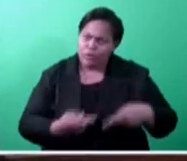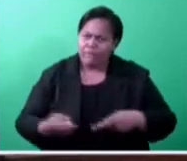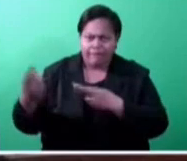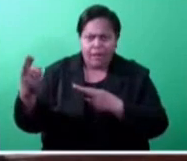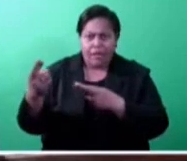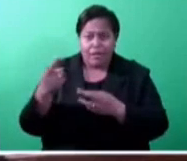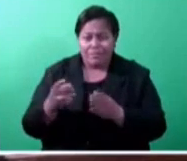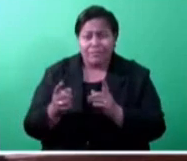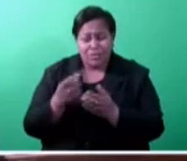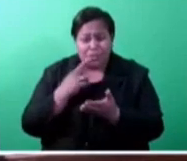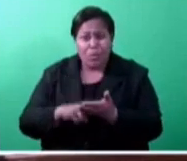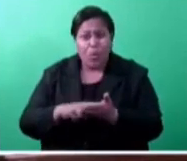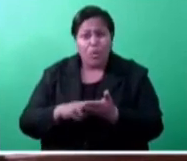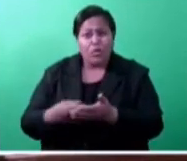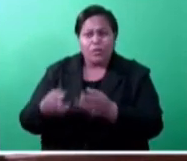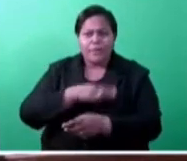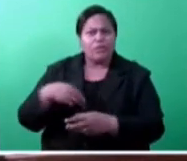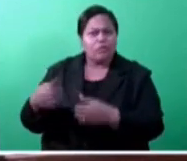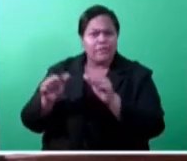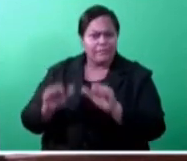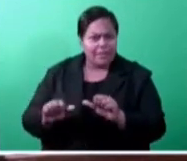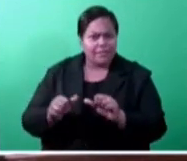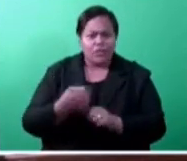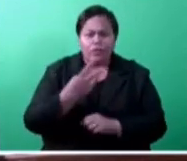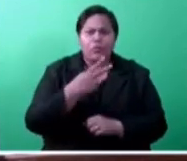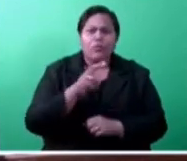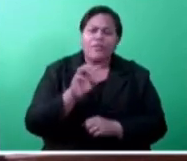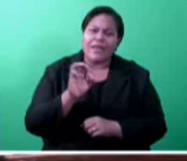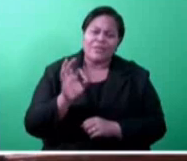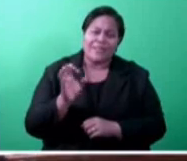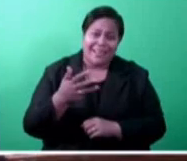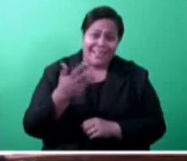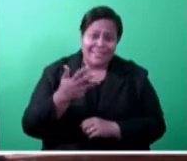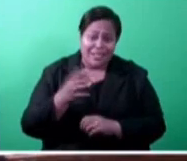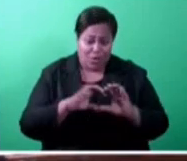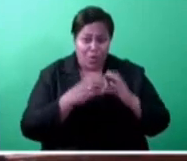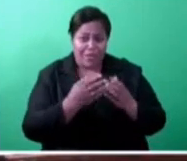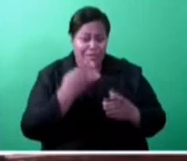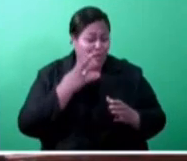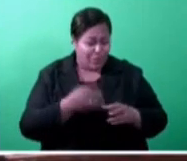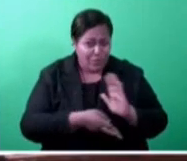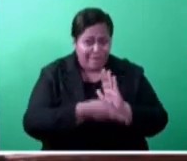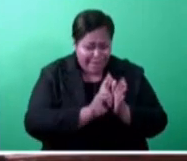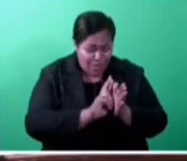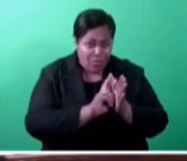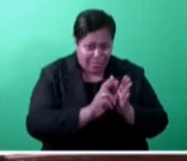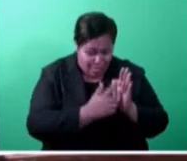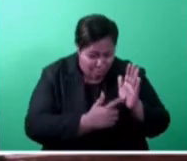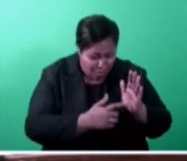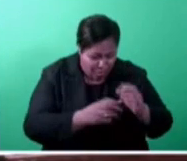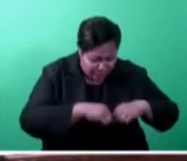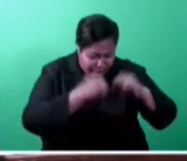on the 28th November 2019. The committee, when reviewing the treaty, heard oral